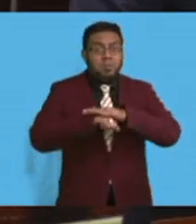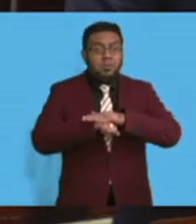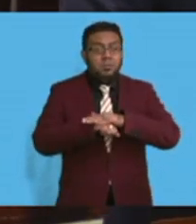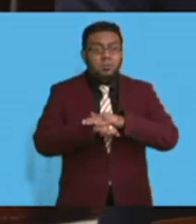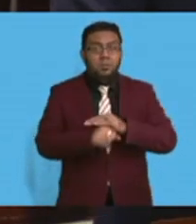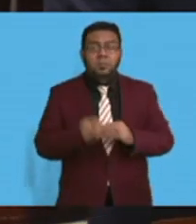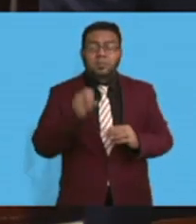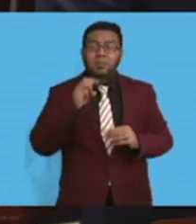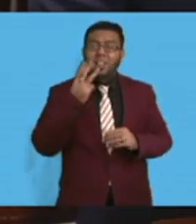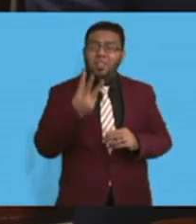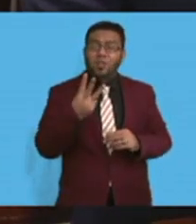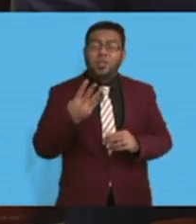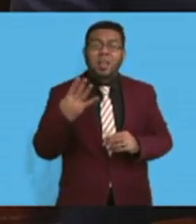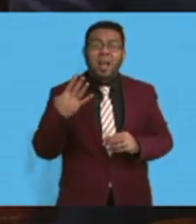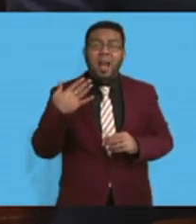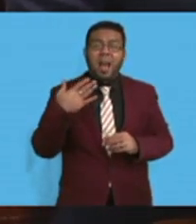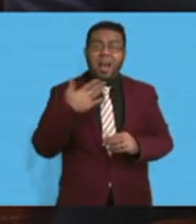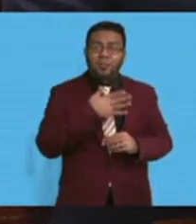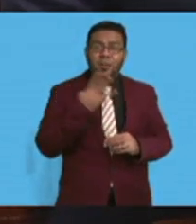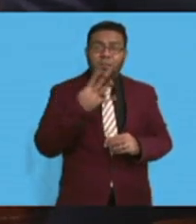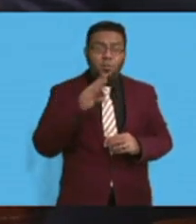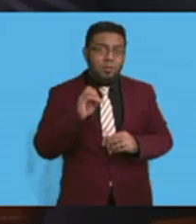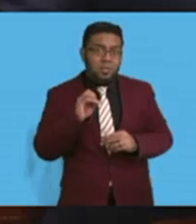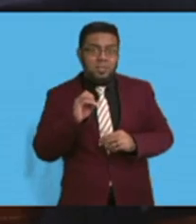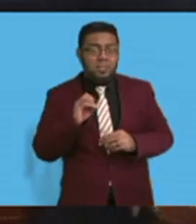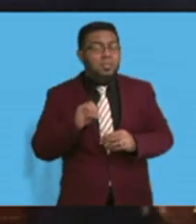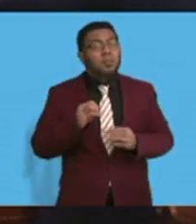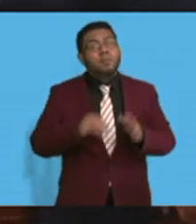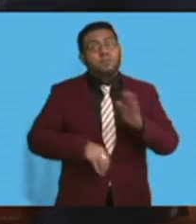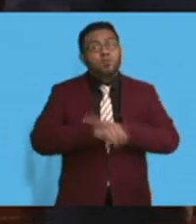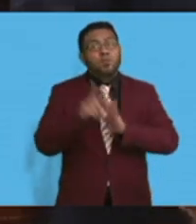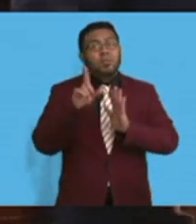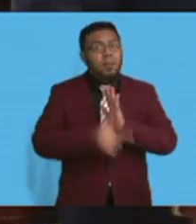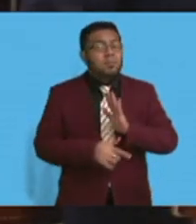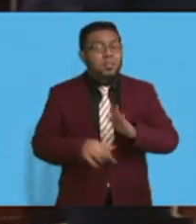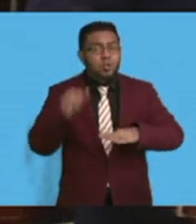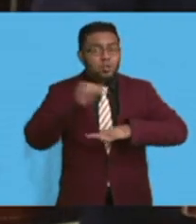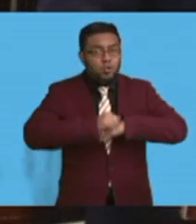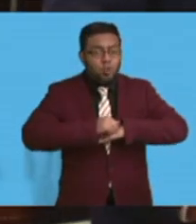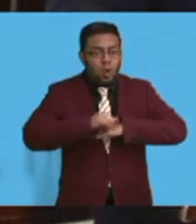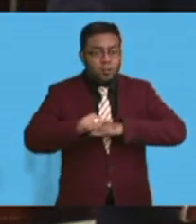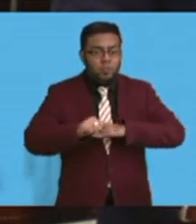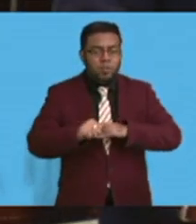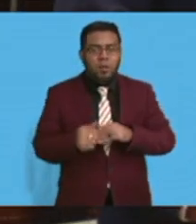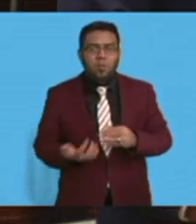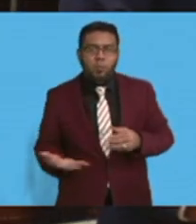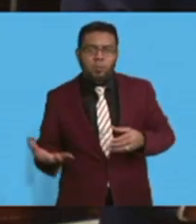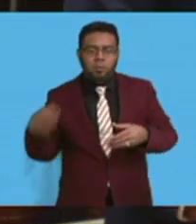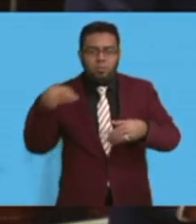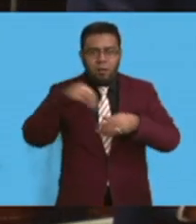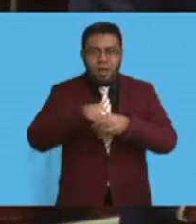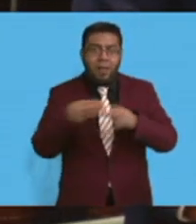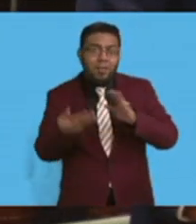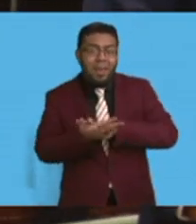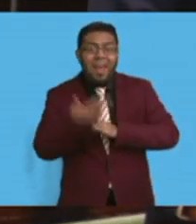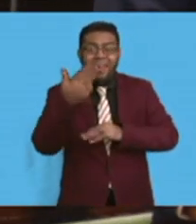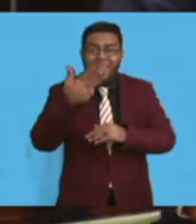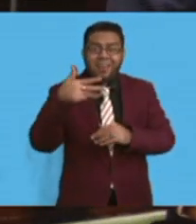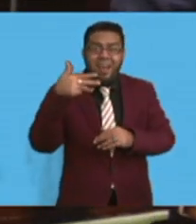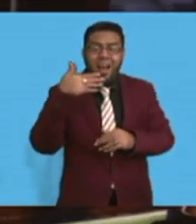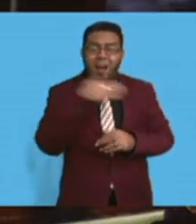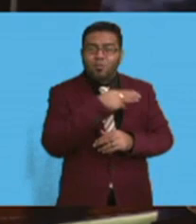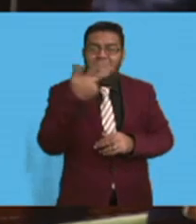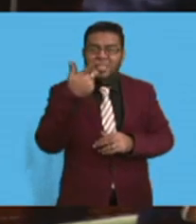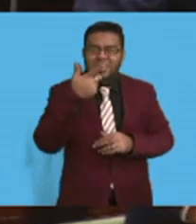another 340 full-time scholarships, bringing the total number of scholarships under the scheme to 970. Of these